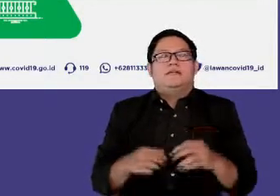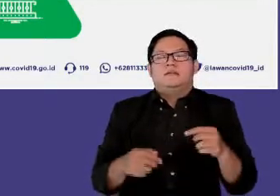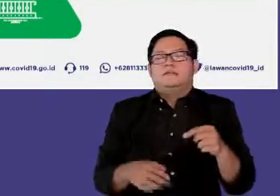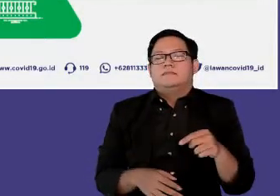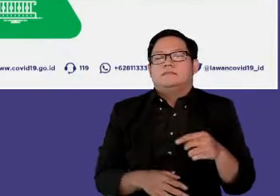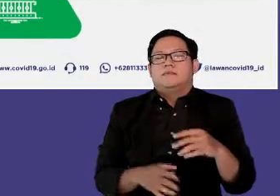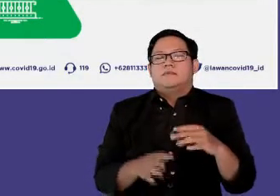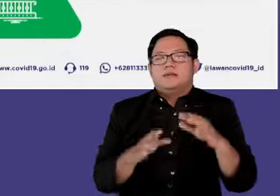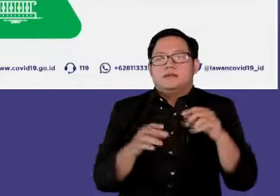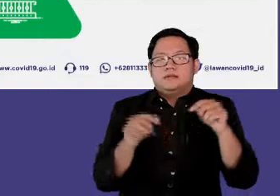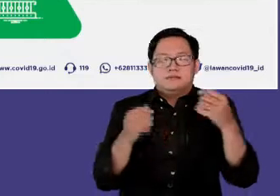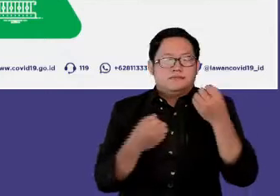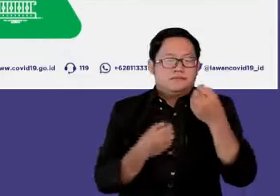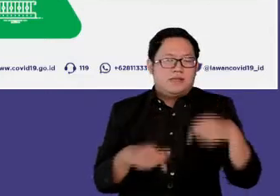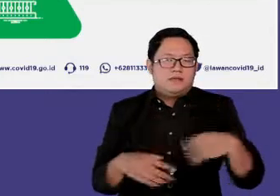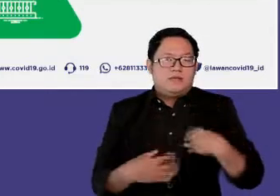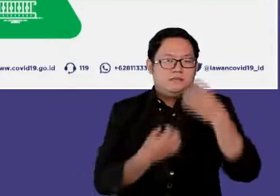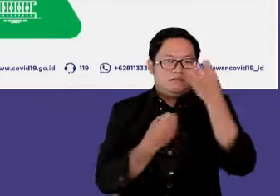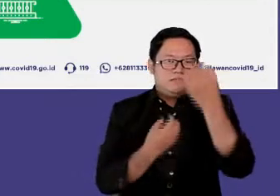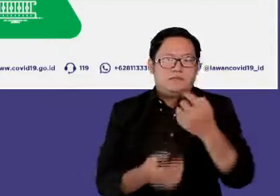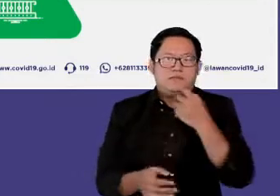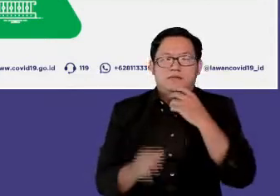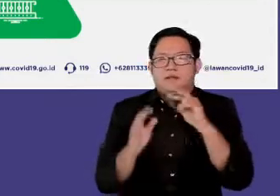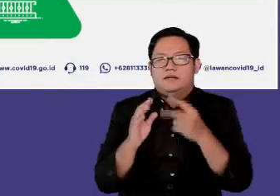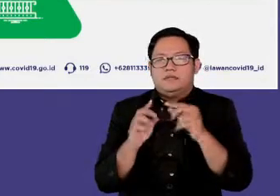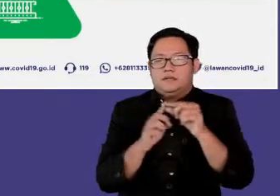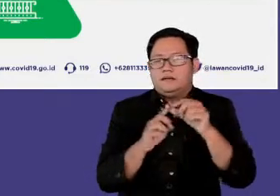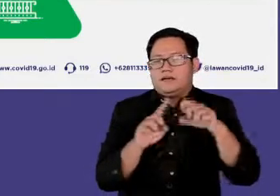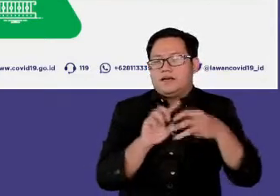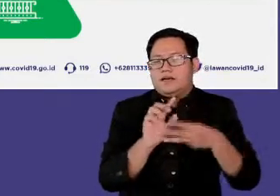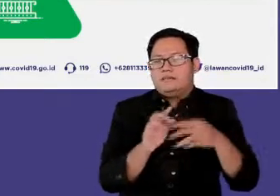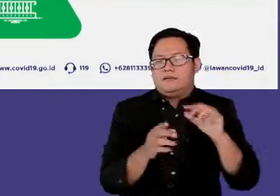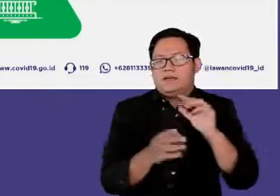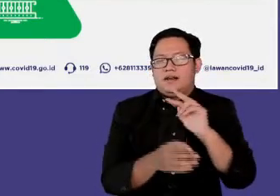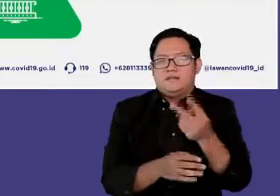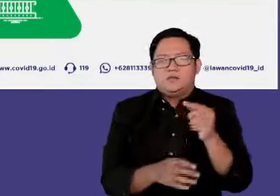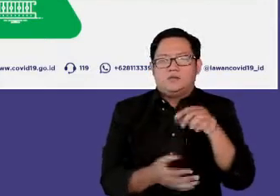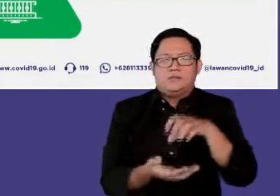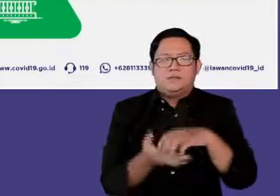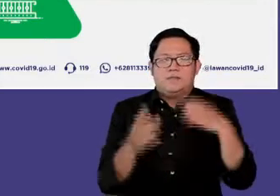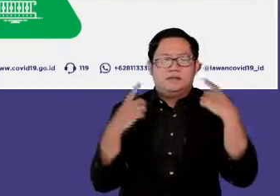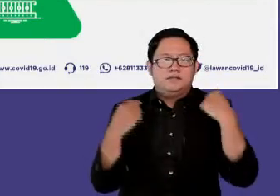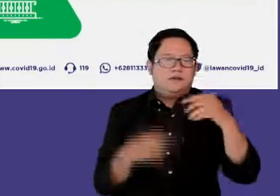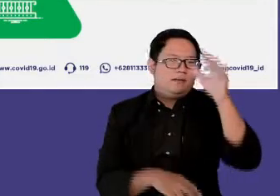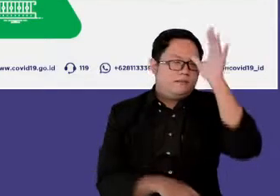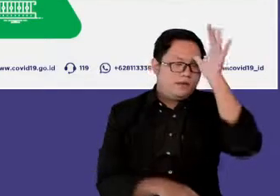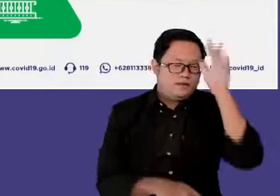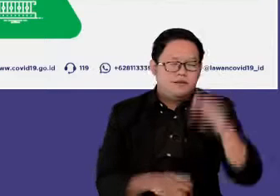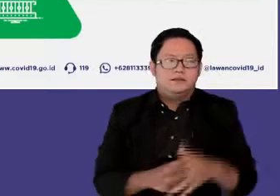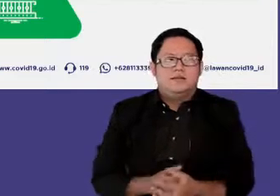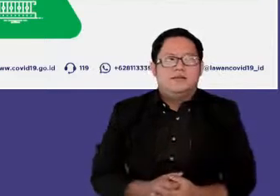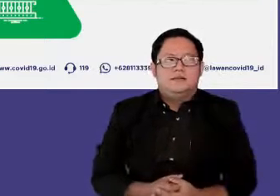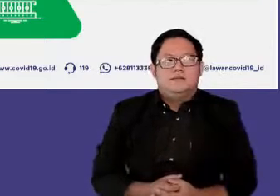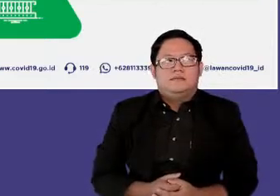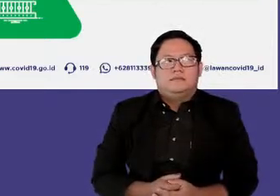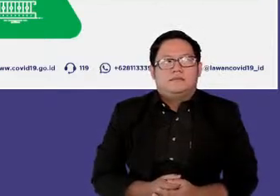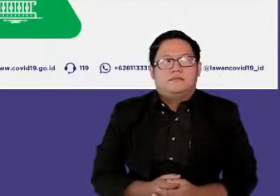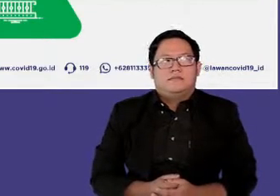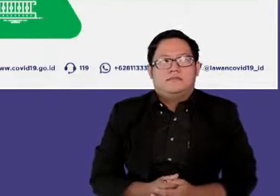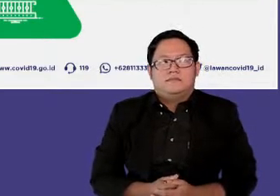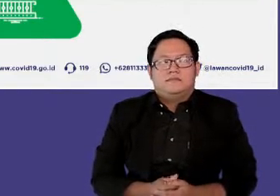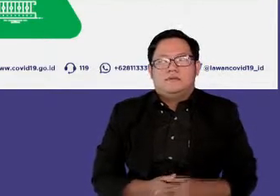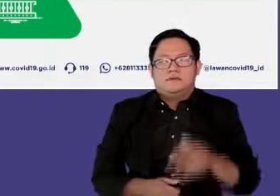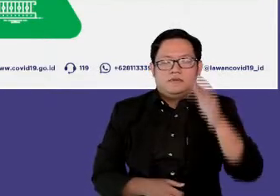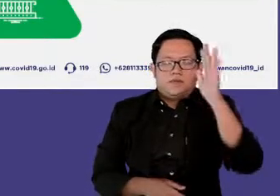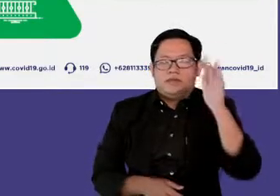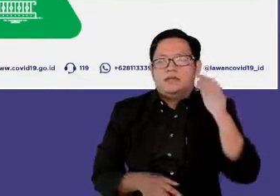area that will be effective from the next week as per the instruction of the Ministry of Home Affairs number